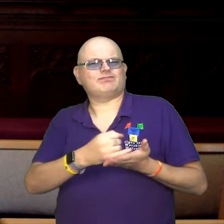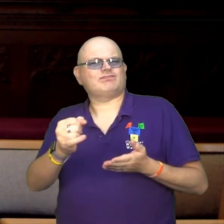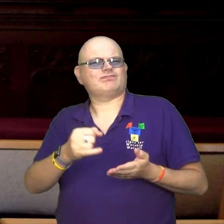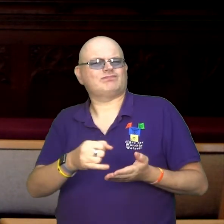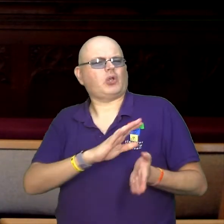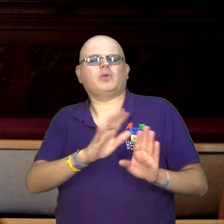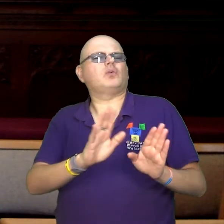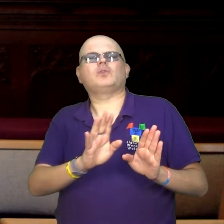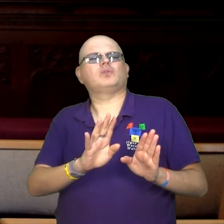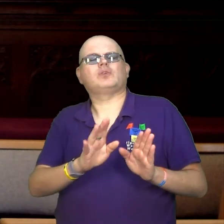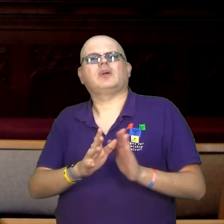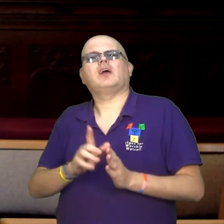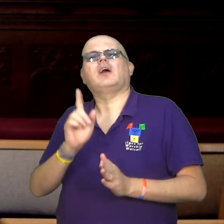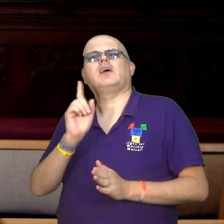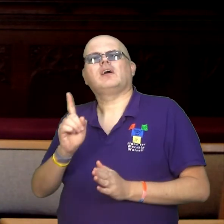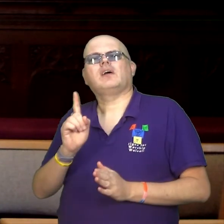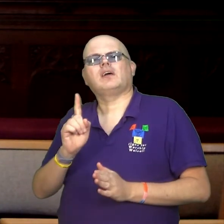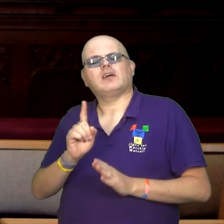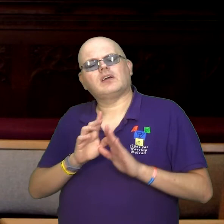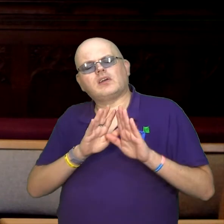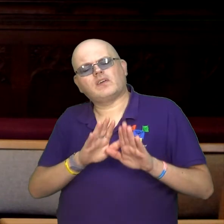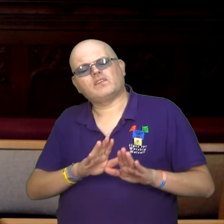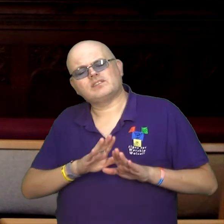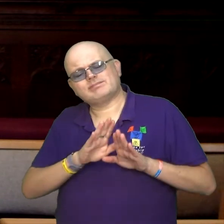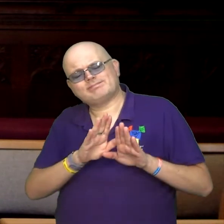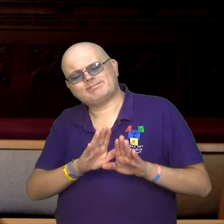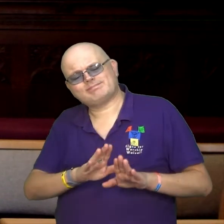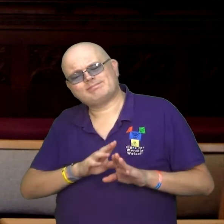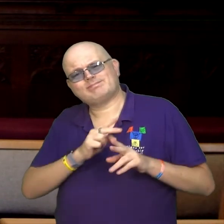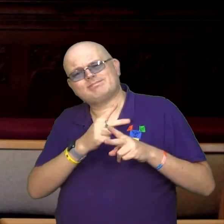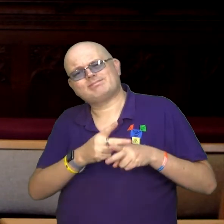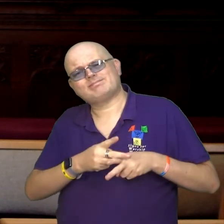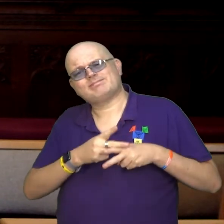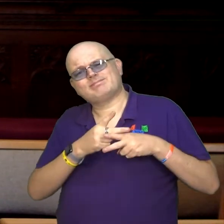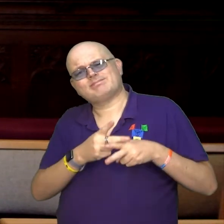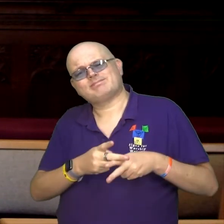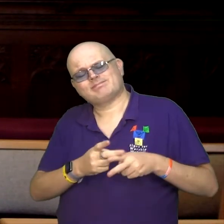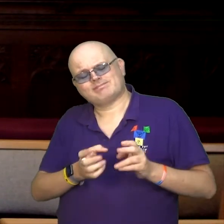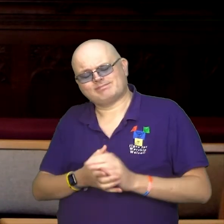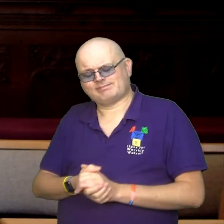dismissal, but one of comfort.